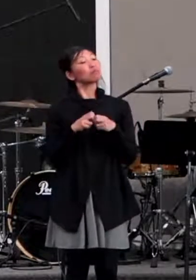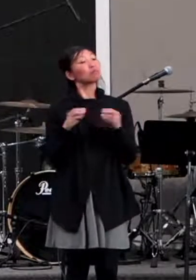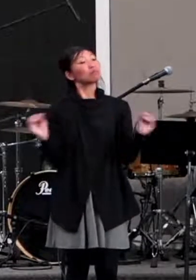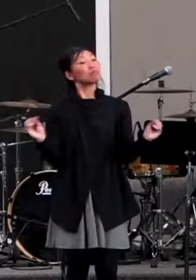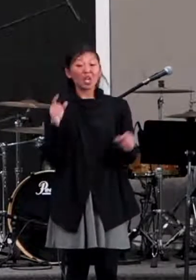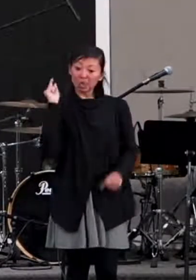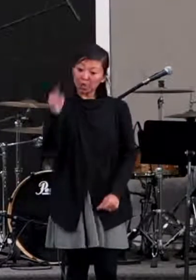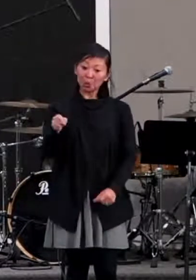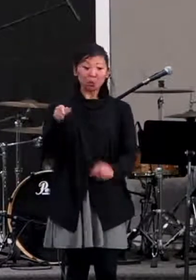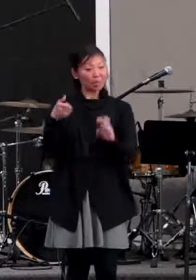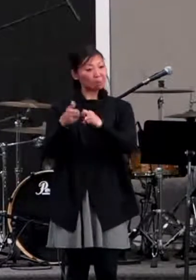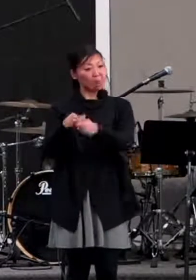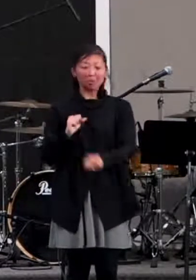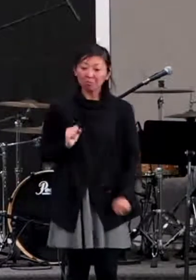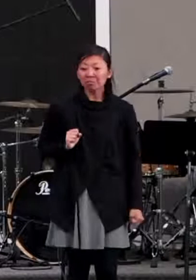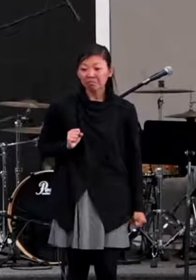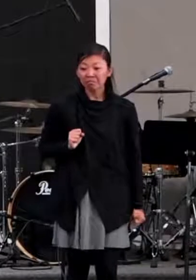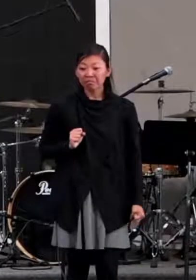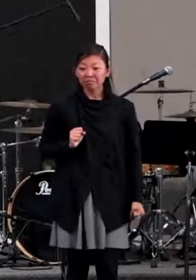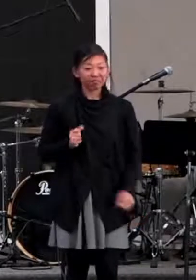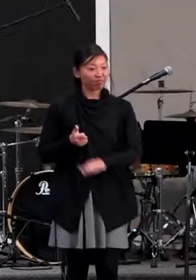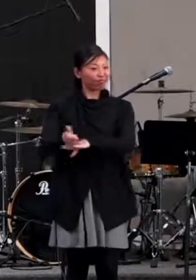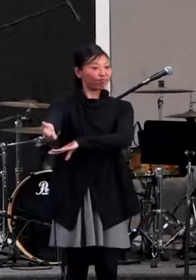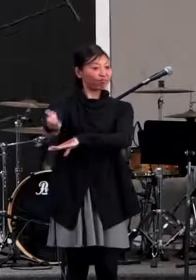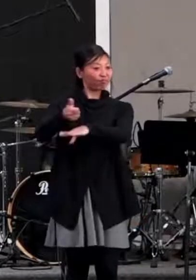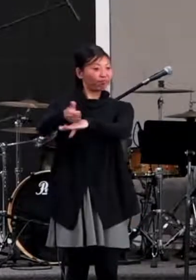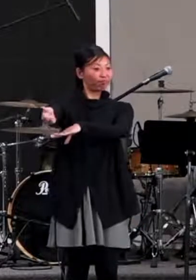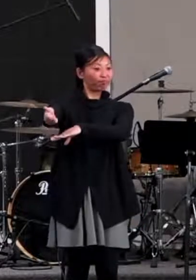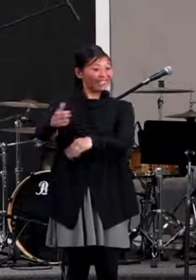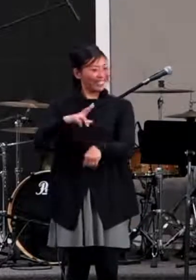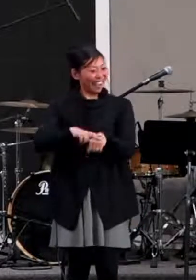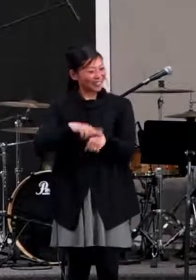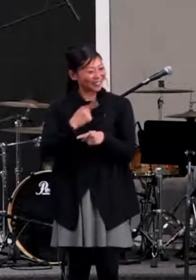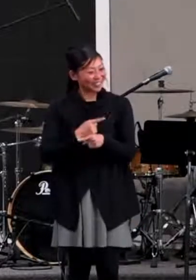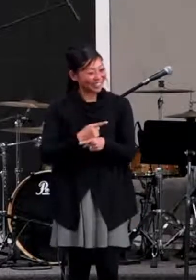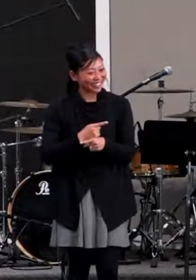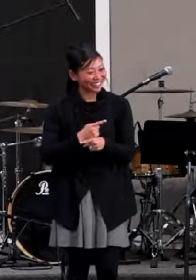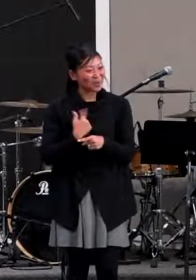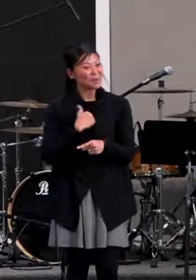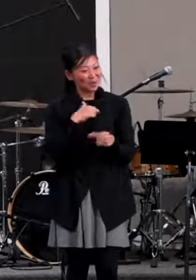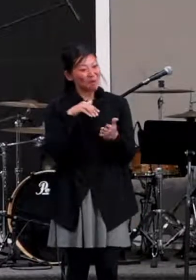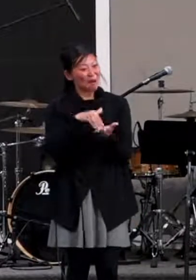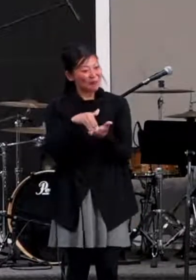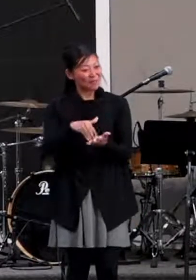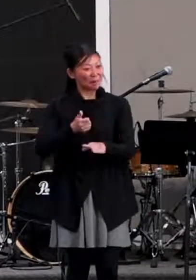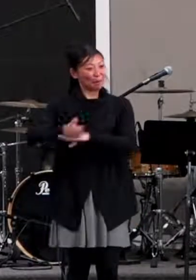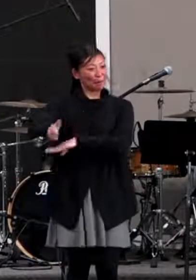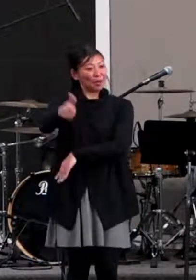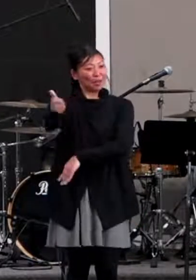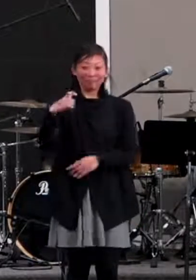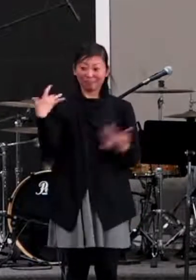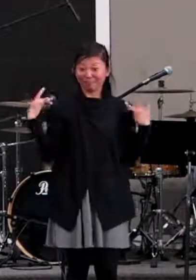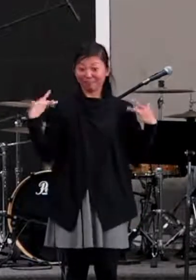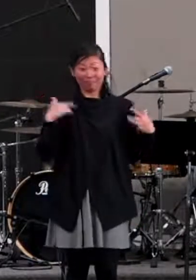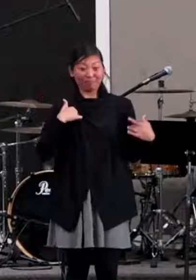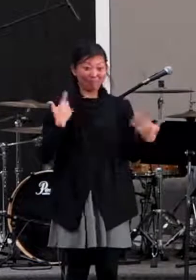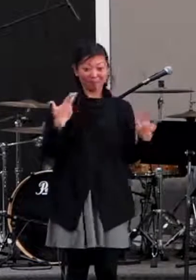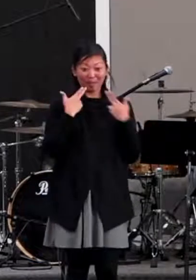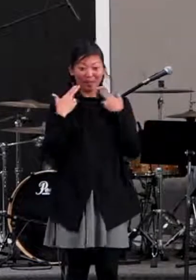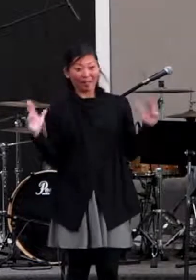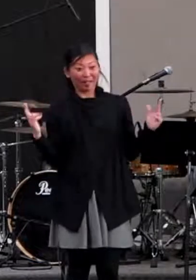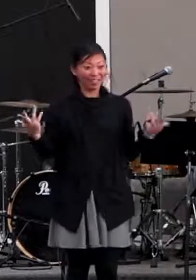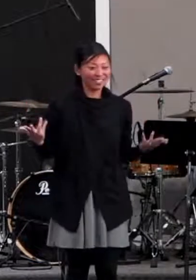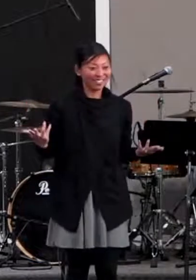you out there. It's the most natural way for us to think about conflict, isn't it? It's not my problem. It's not my